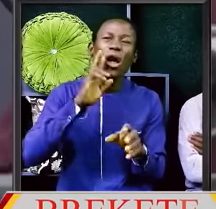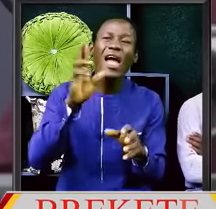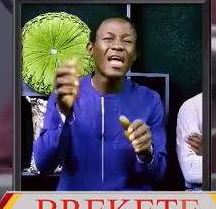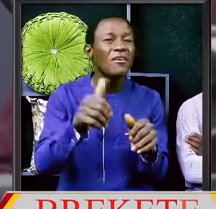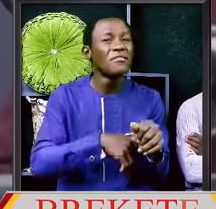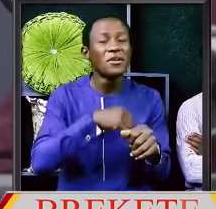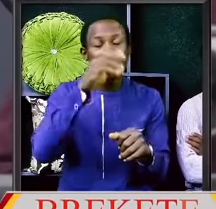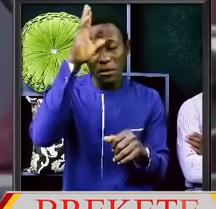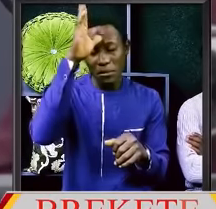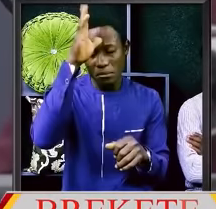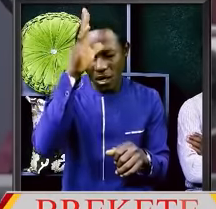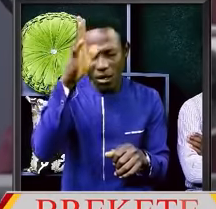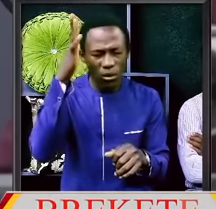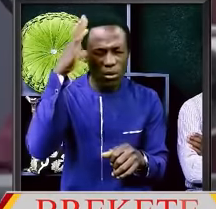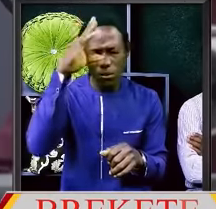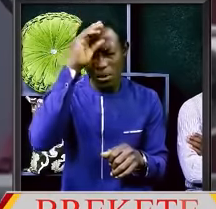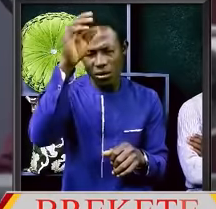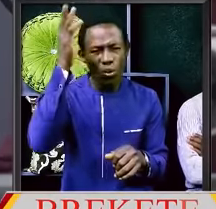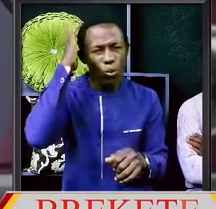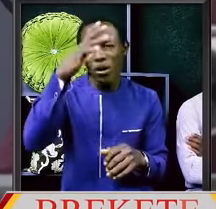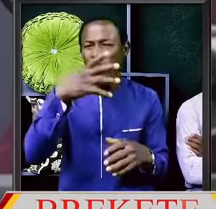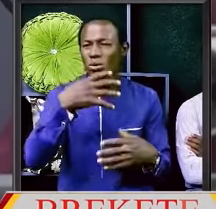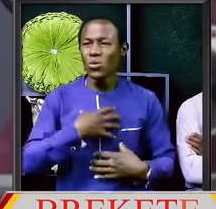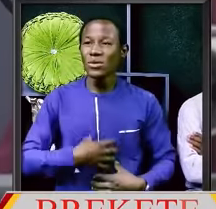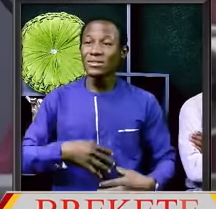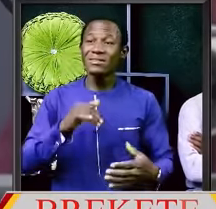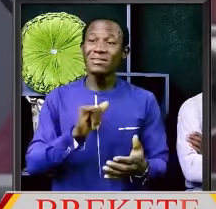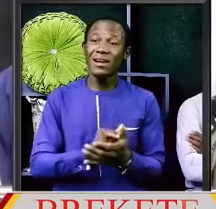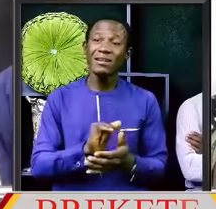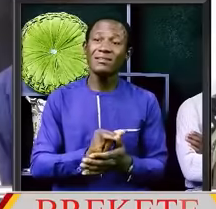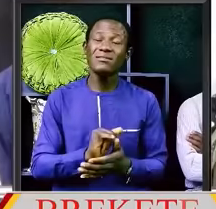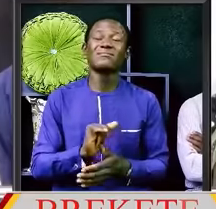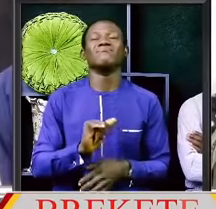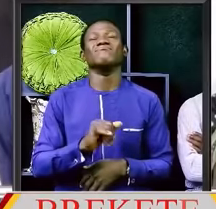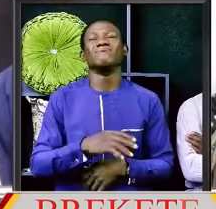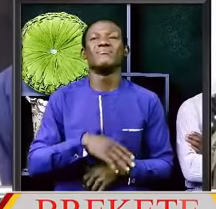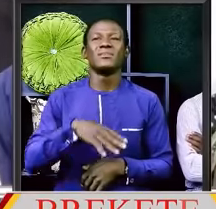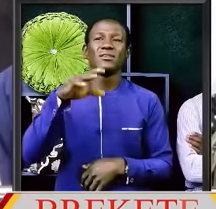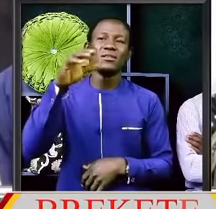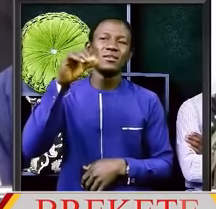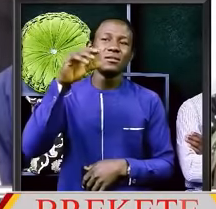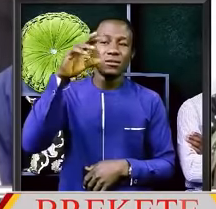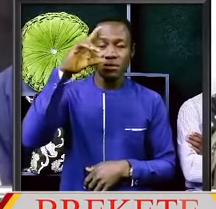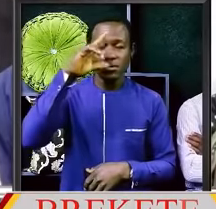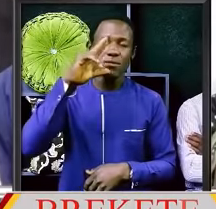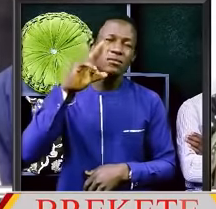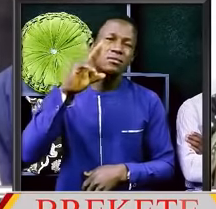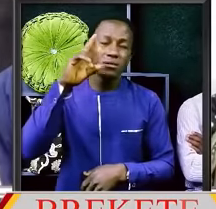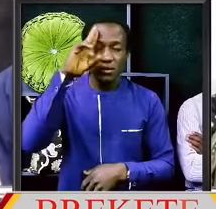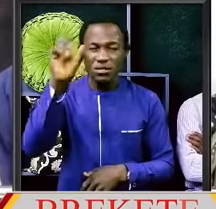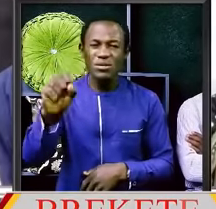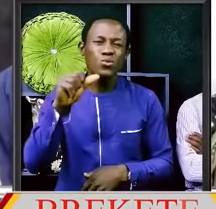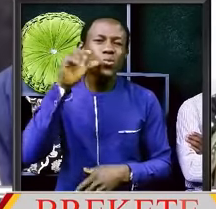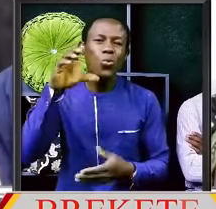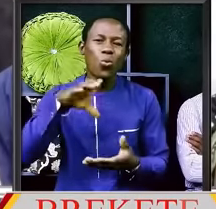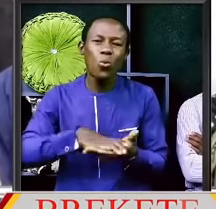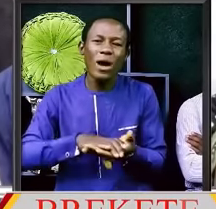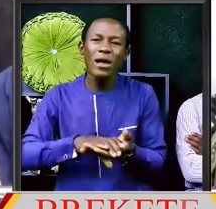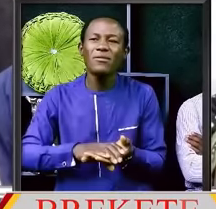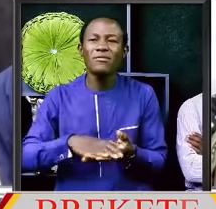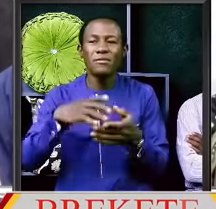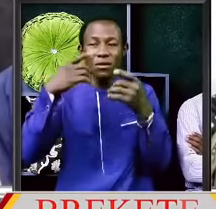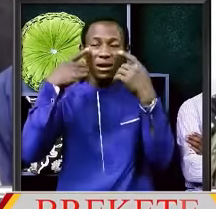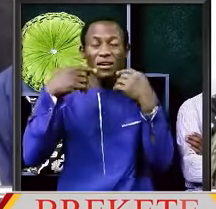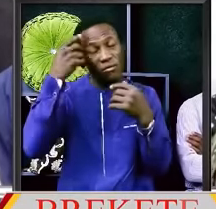wish making wife mourn them like that. It means a love where they even when you they alive, the